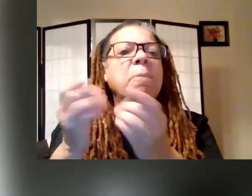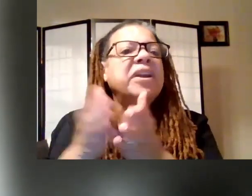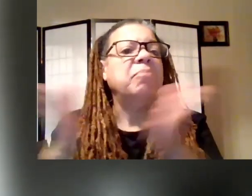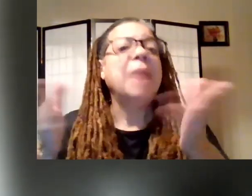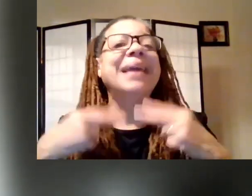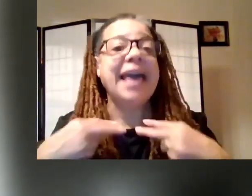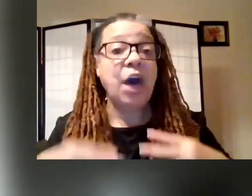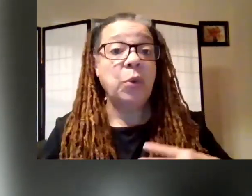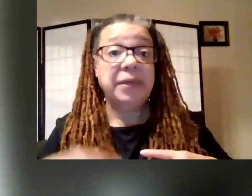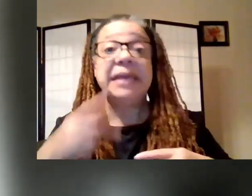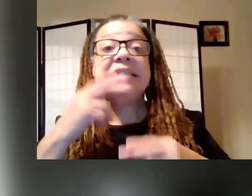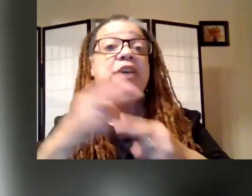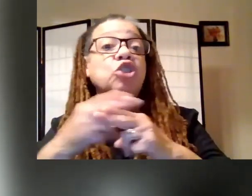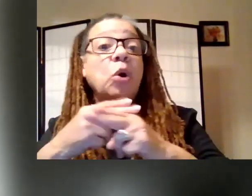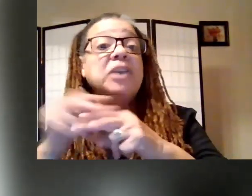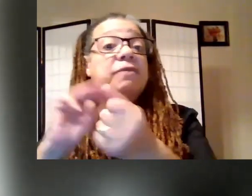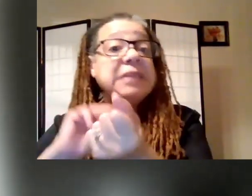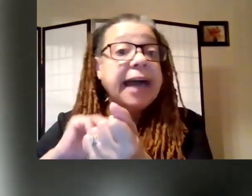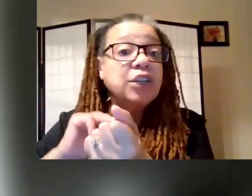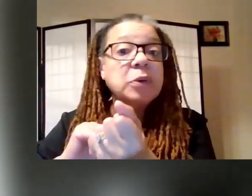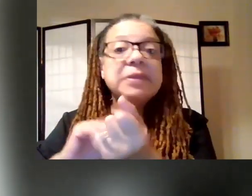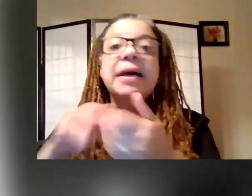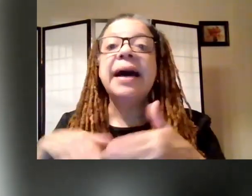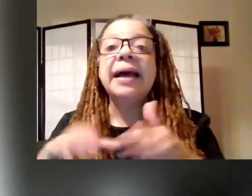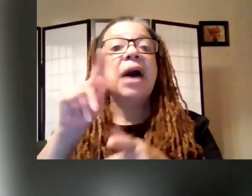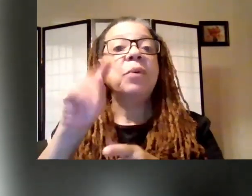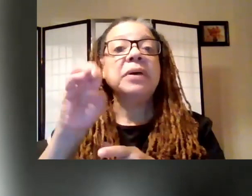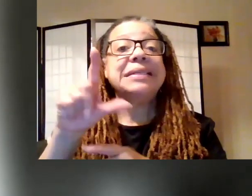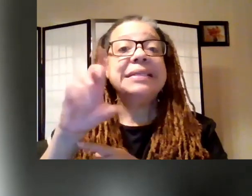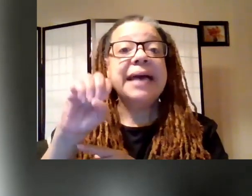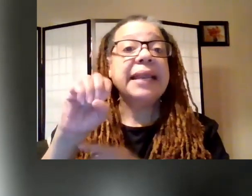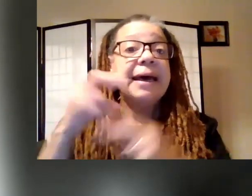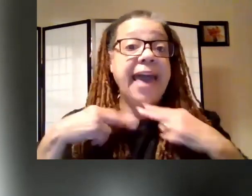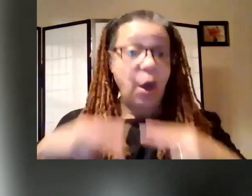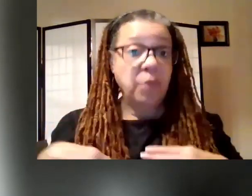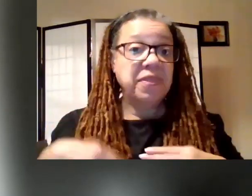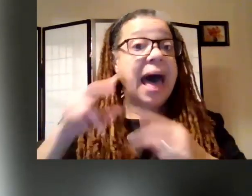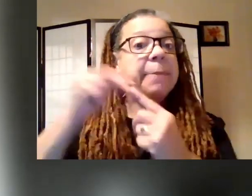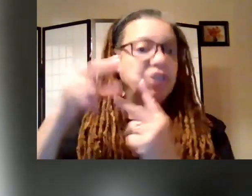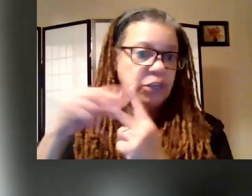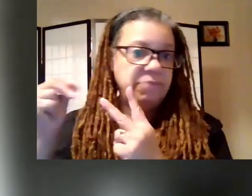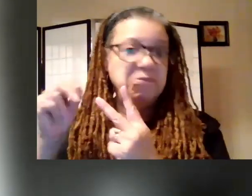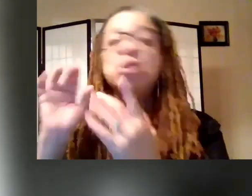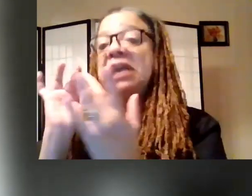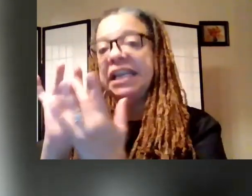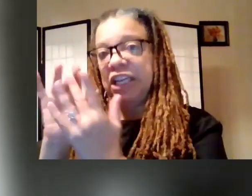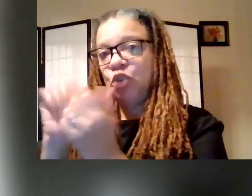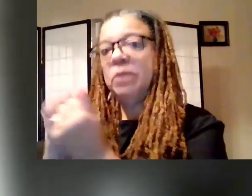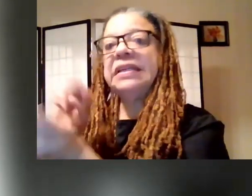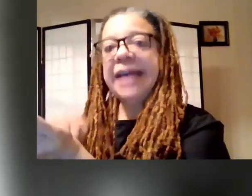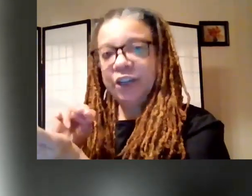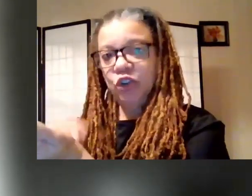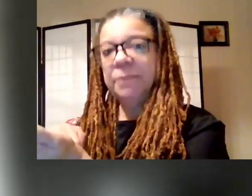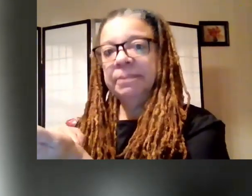a shortage of practitioners and allow a telehealth option so that they can get in touch with a physician or a